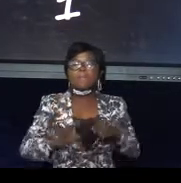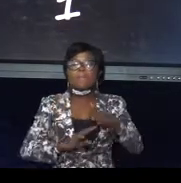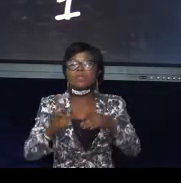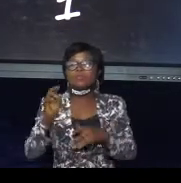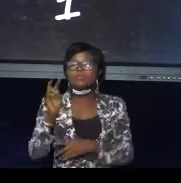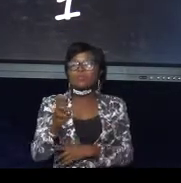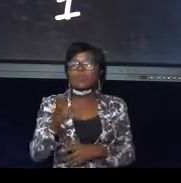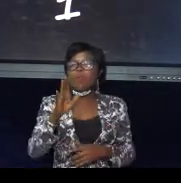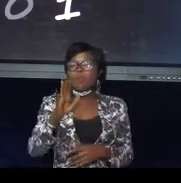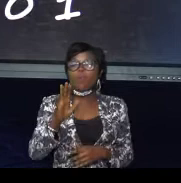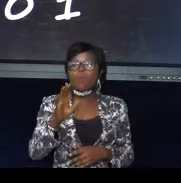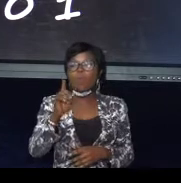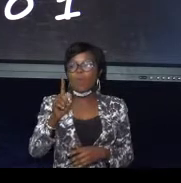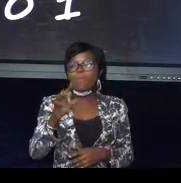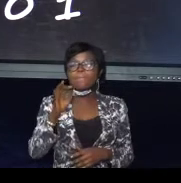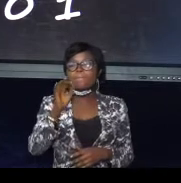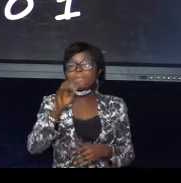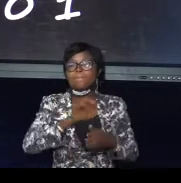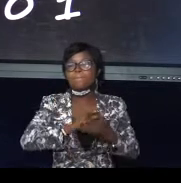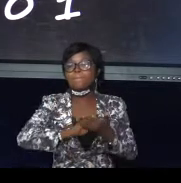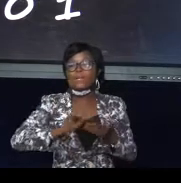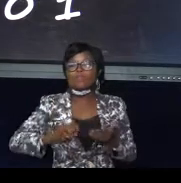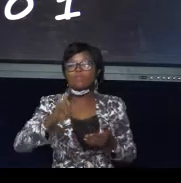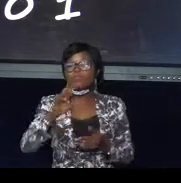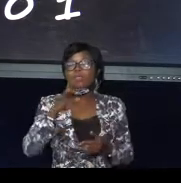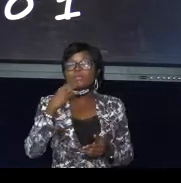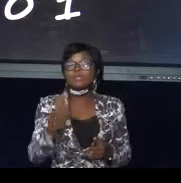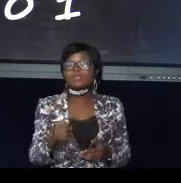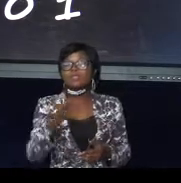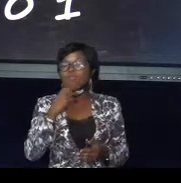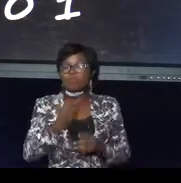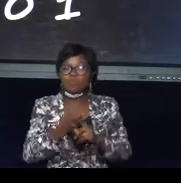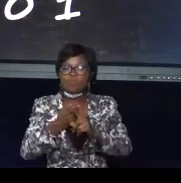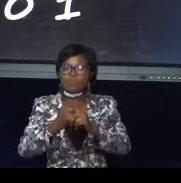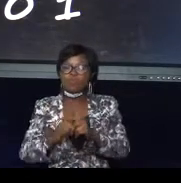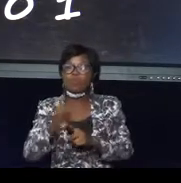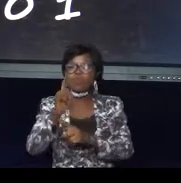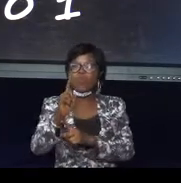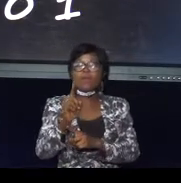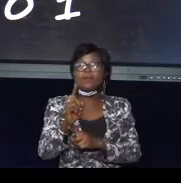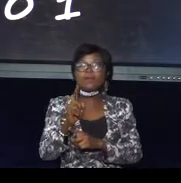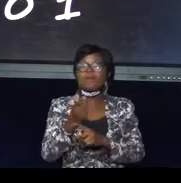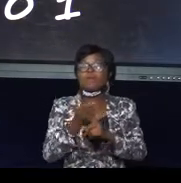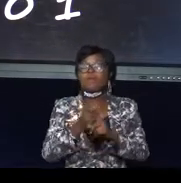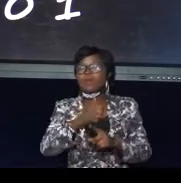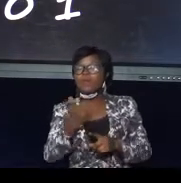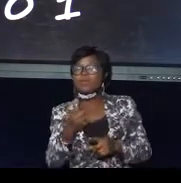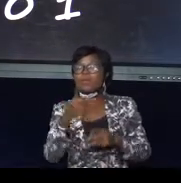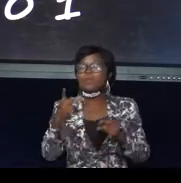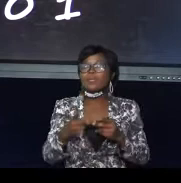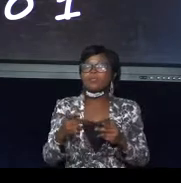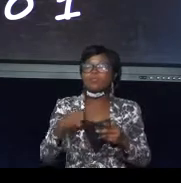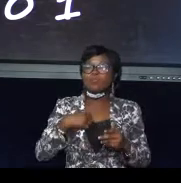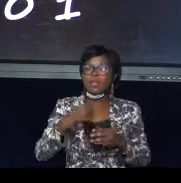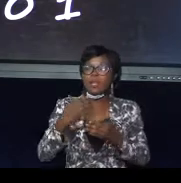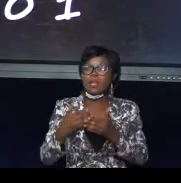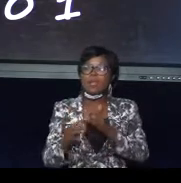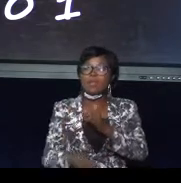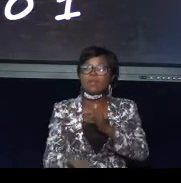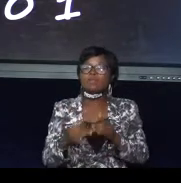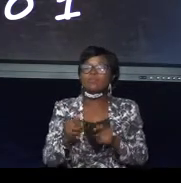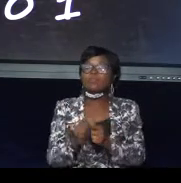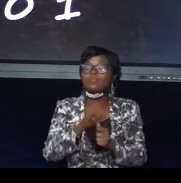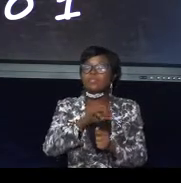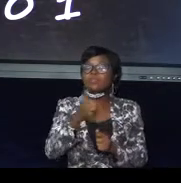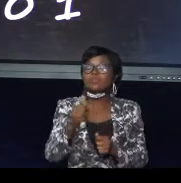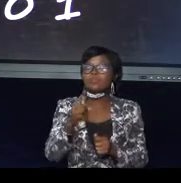base 2. 1 minus 1 is 0, 1 minus 0 is 1. Now we borrow 1 from here again, and we are left with 0 on